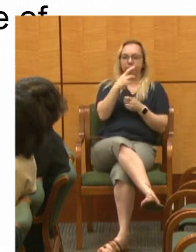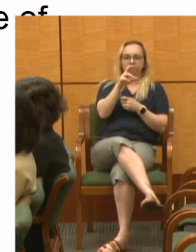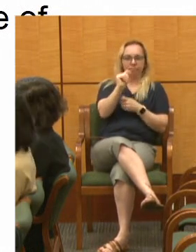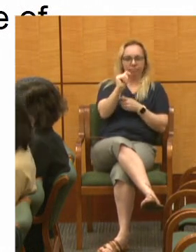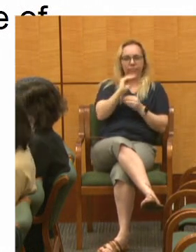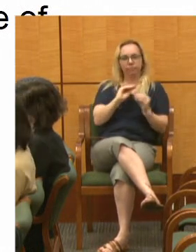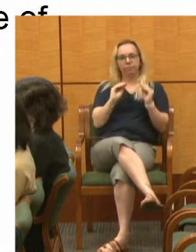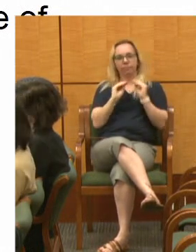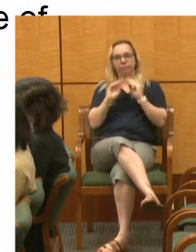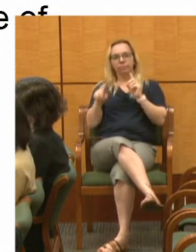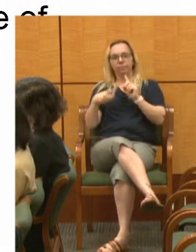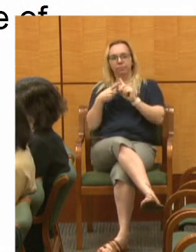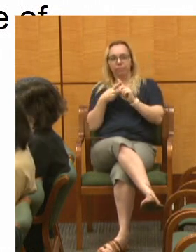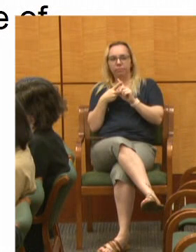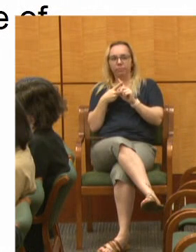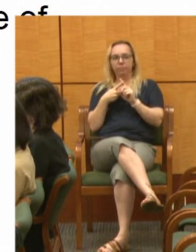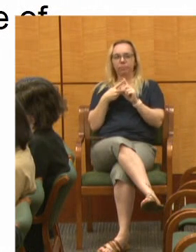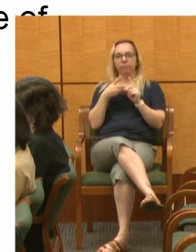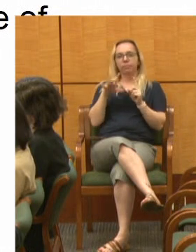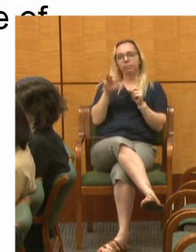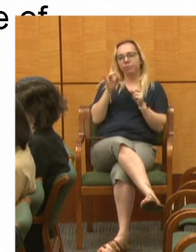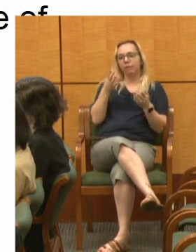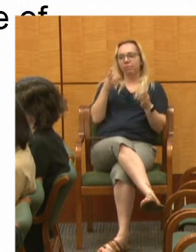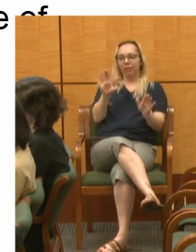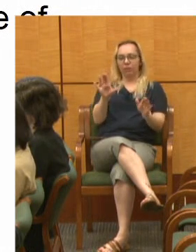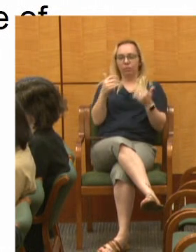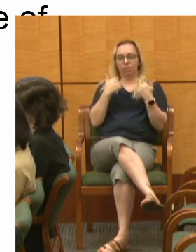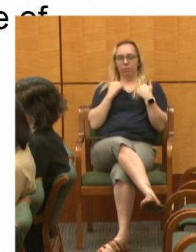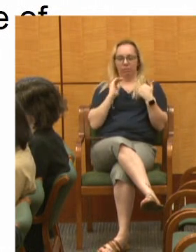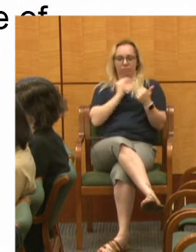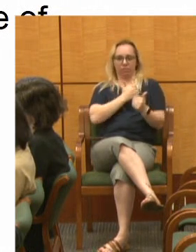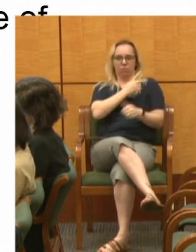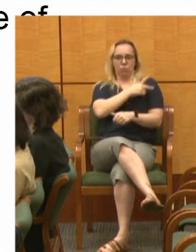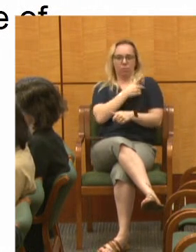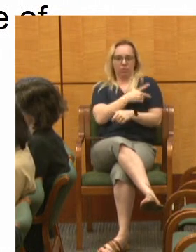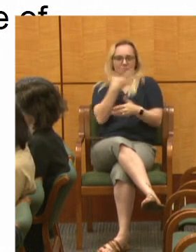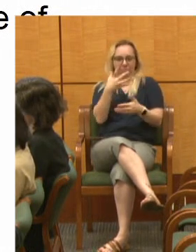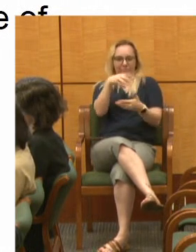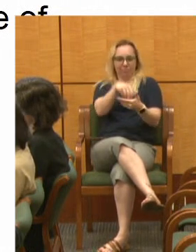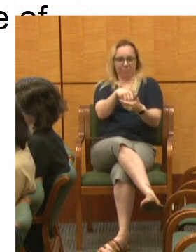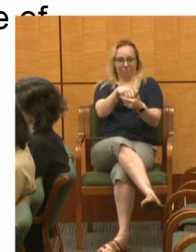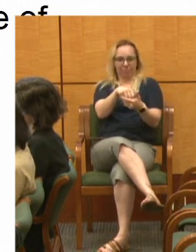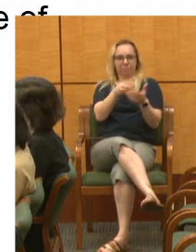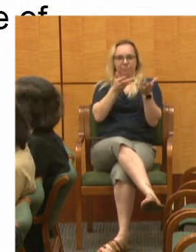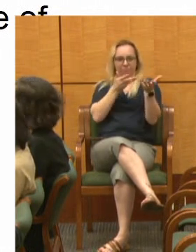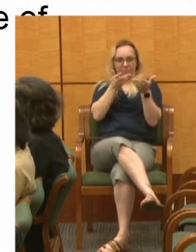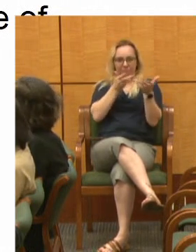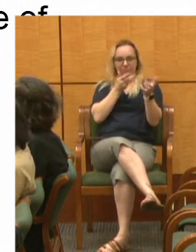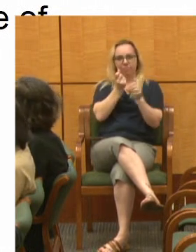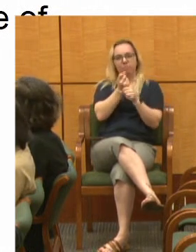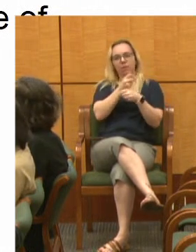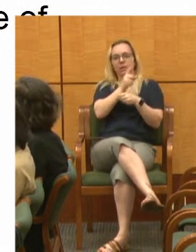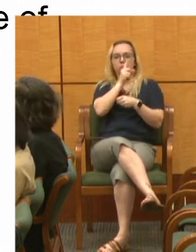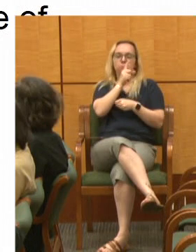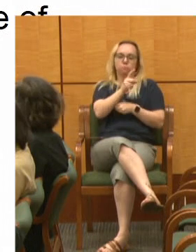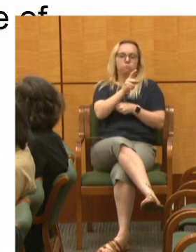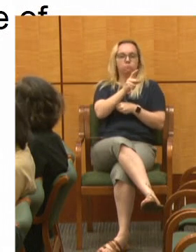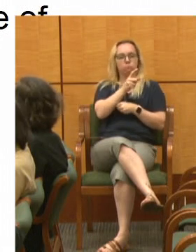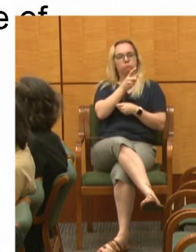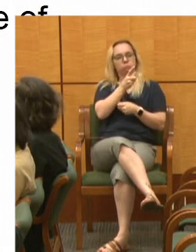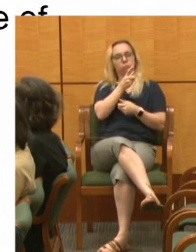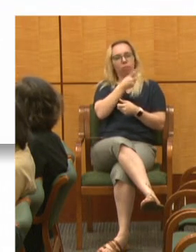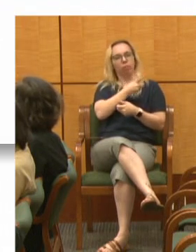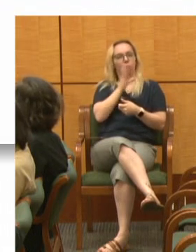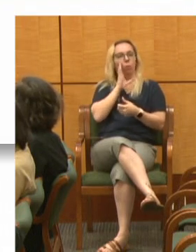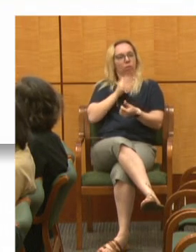about seeking ways to engage our patients and making sure that we're maximizing the likelihood of patient compliance with the medication